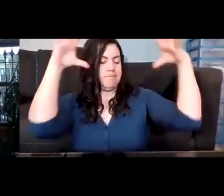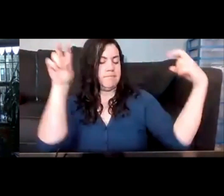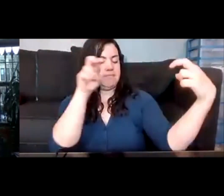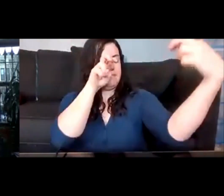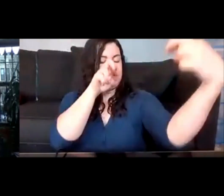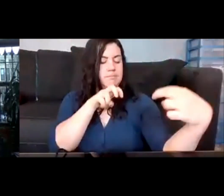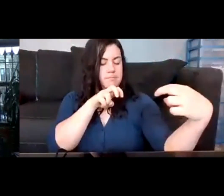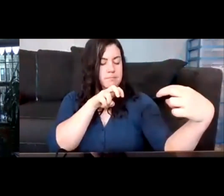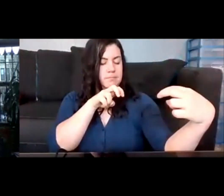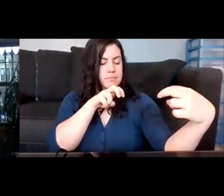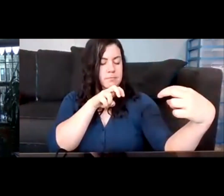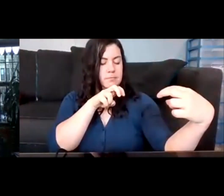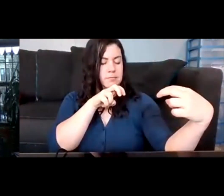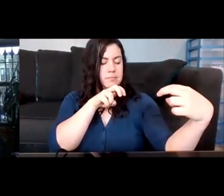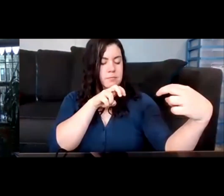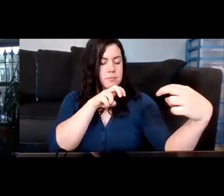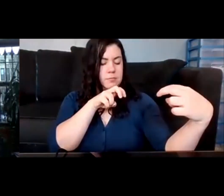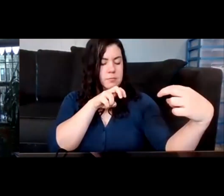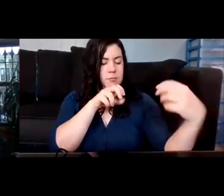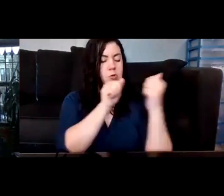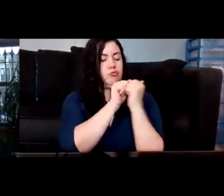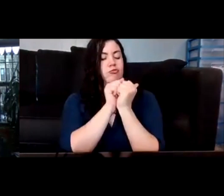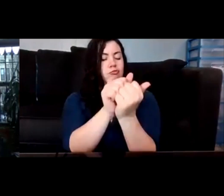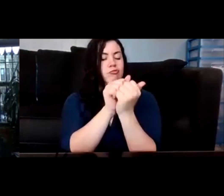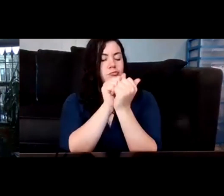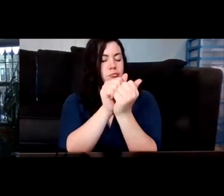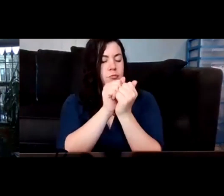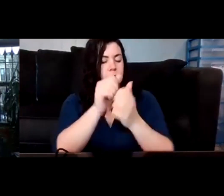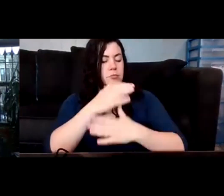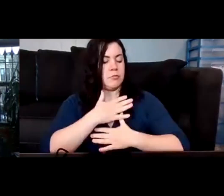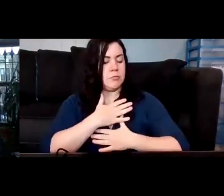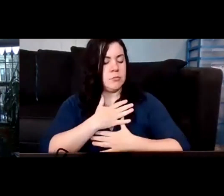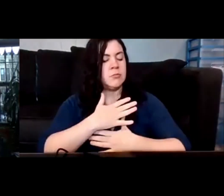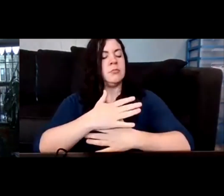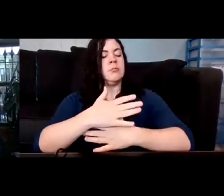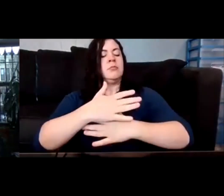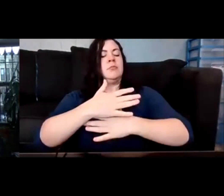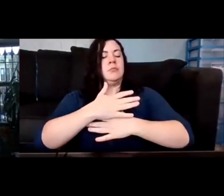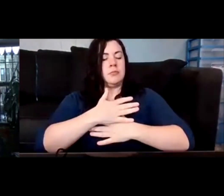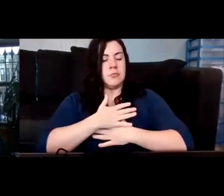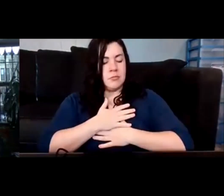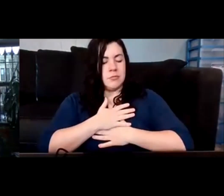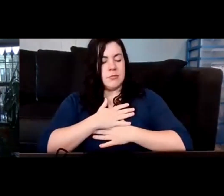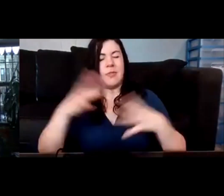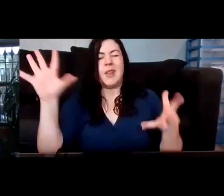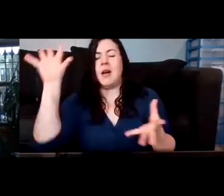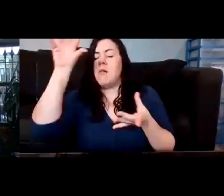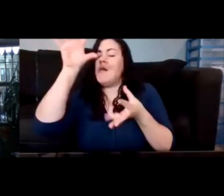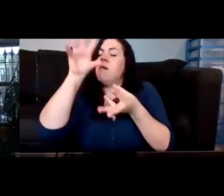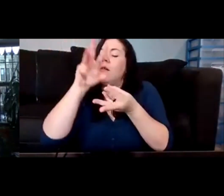The embodied self, breathing with the same joys and struggles and frustrations and love as the mirror